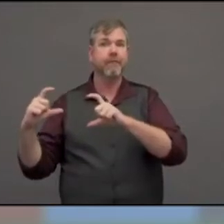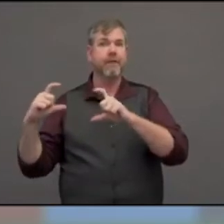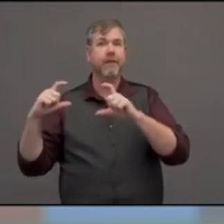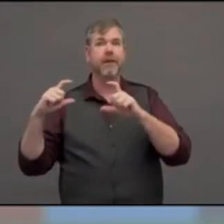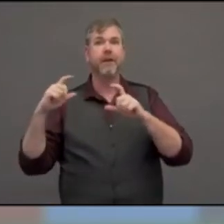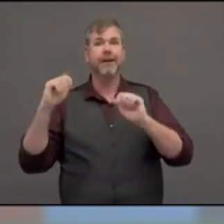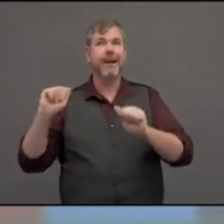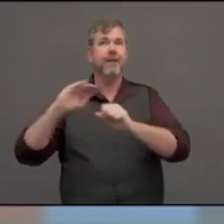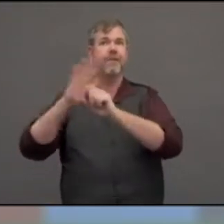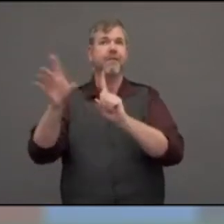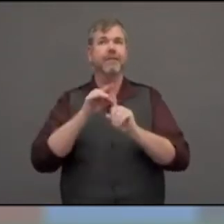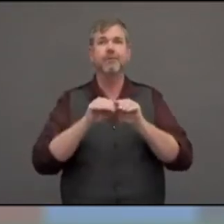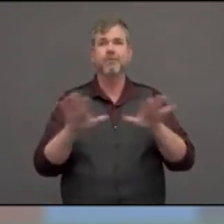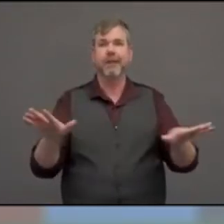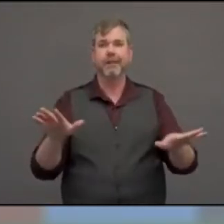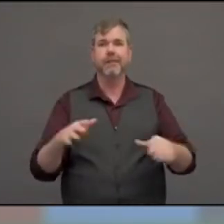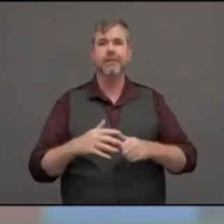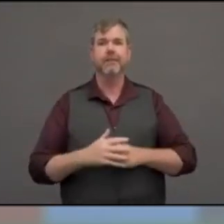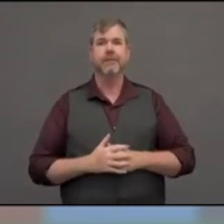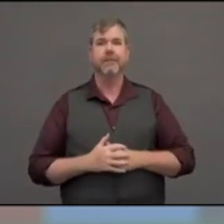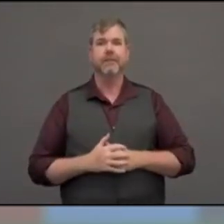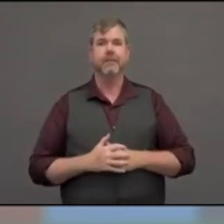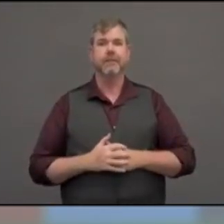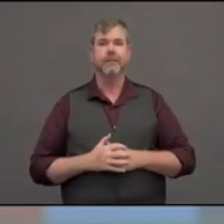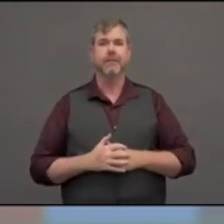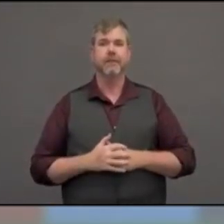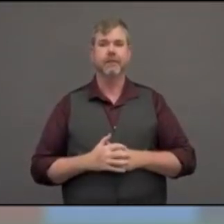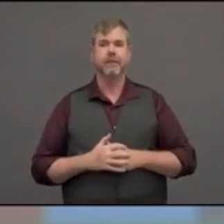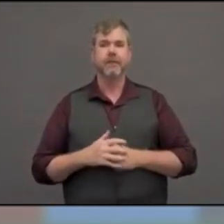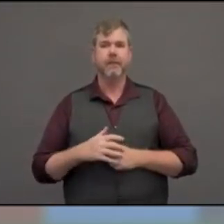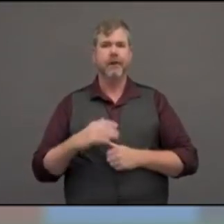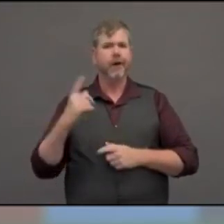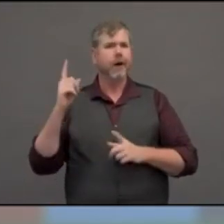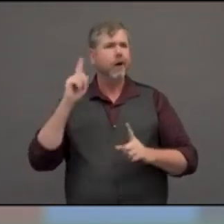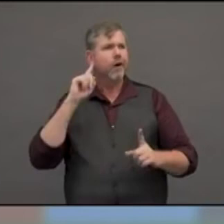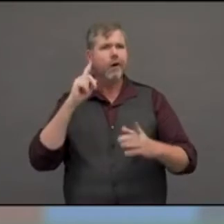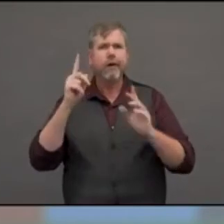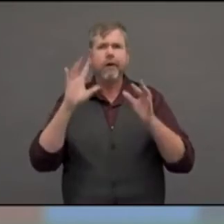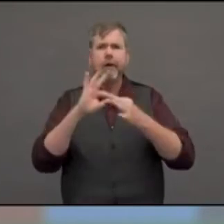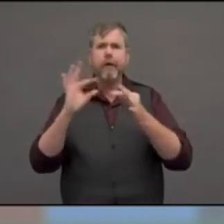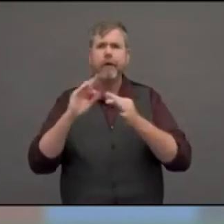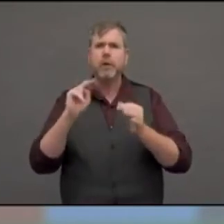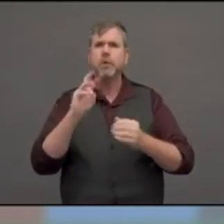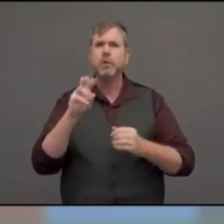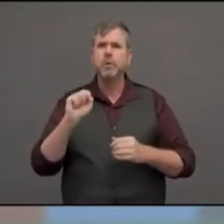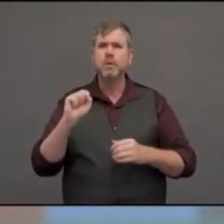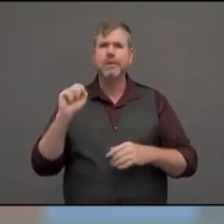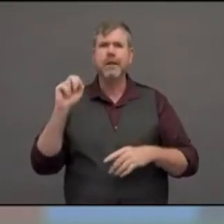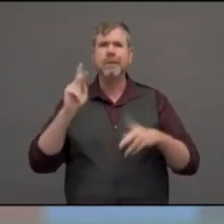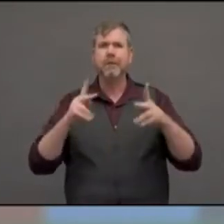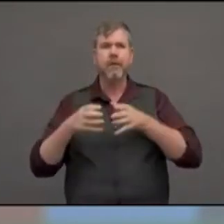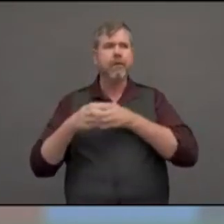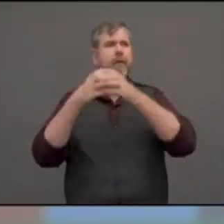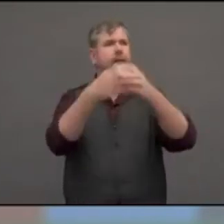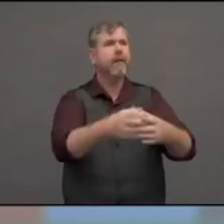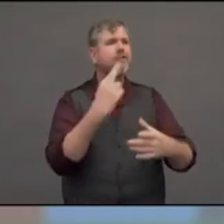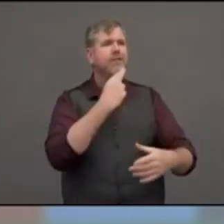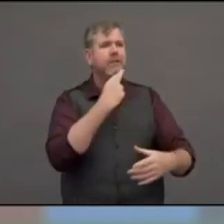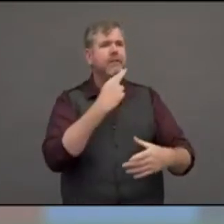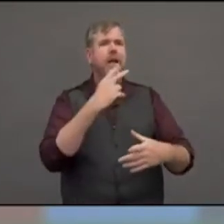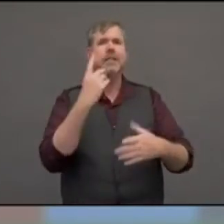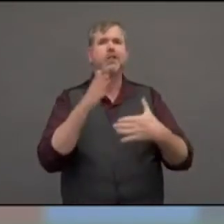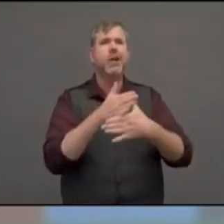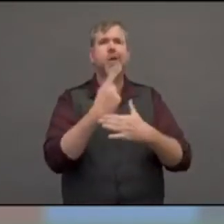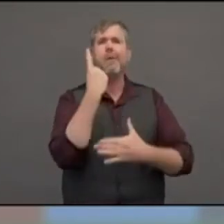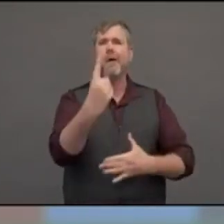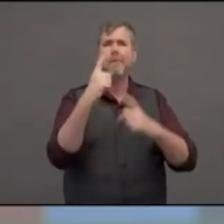want to be doing that. You also don't want to be turning your face covering inside out and then using it again without washing it. So just